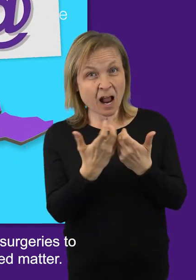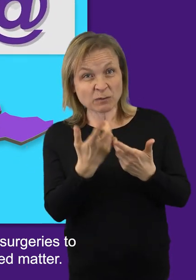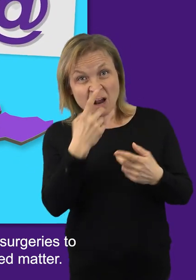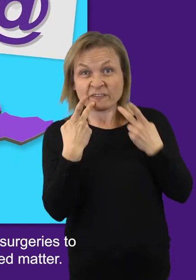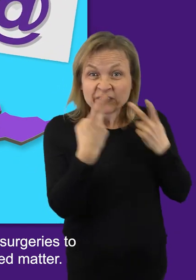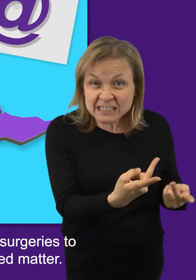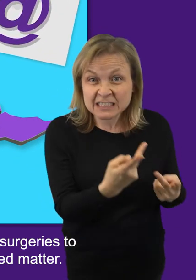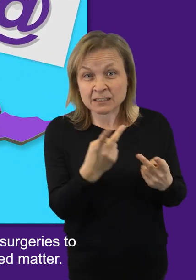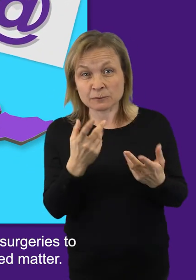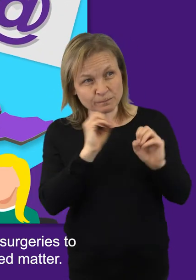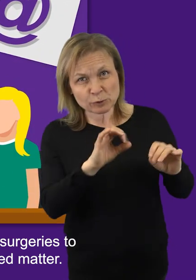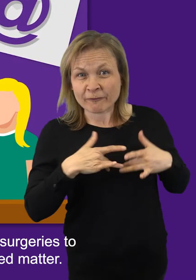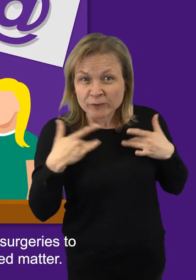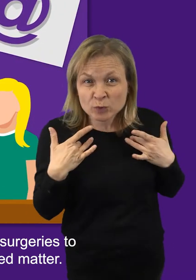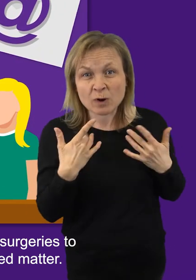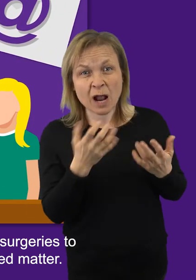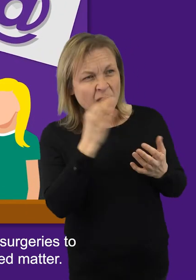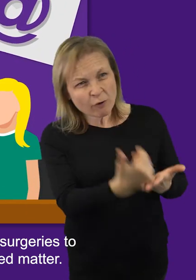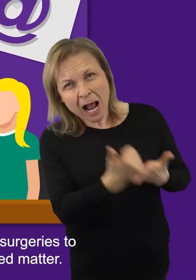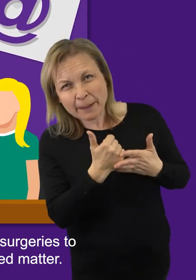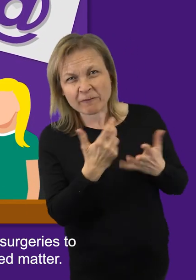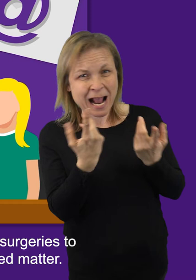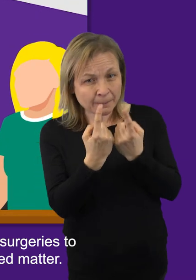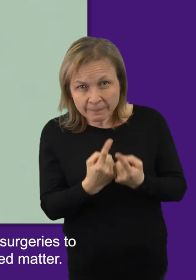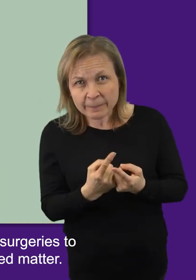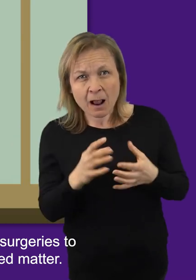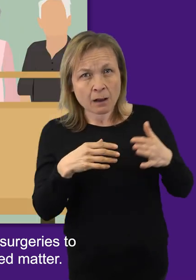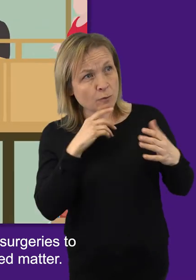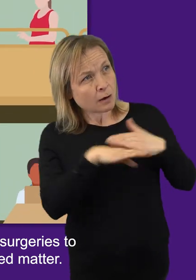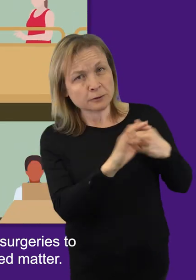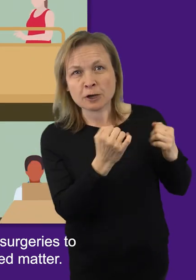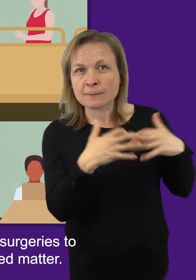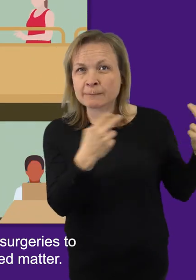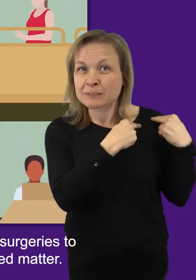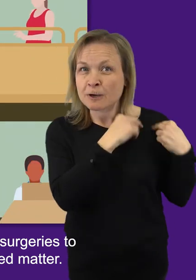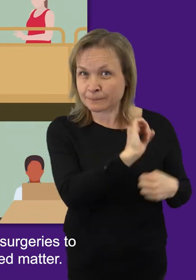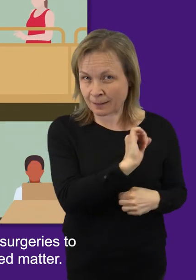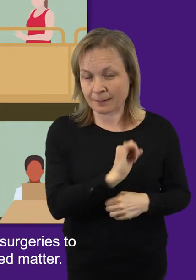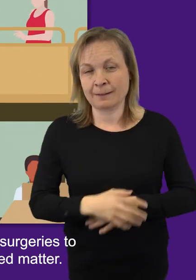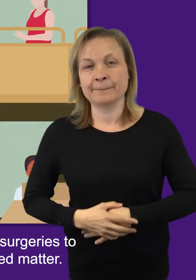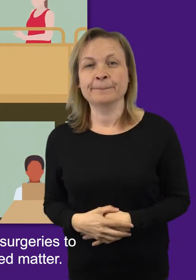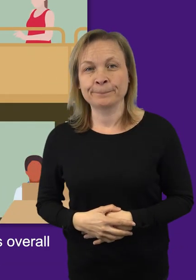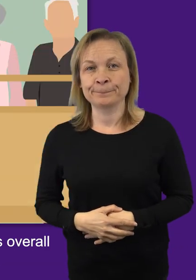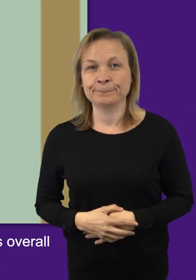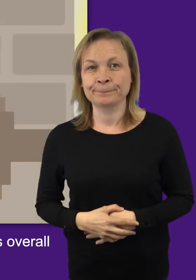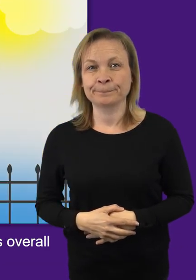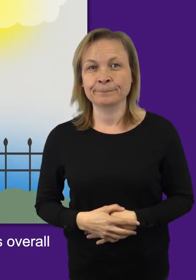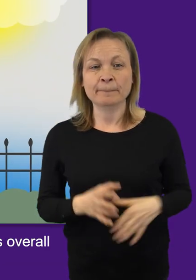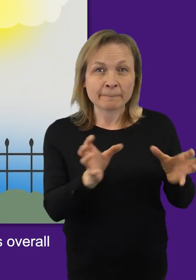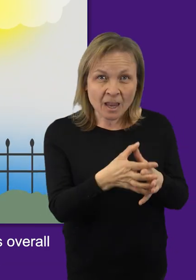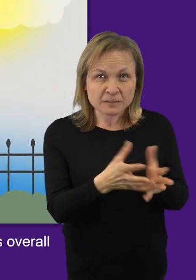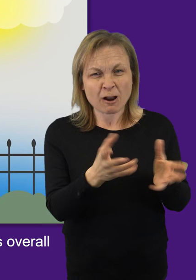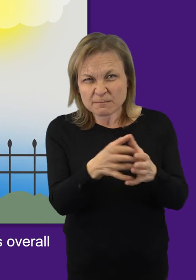contact any of your eight MSPs or attend their surgeries to give them your views or seek their help with a devolved matter. The